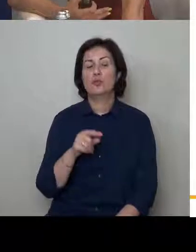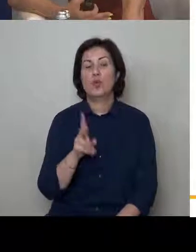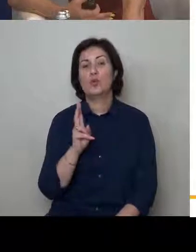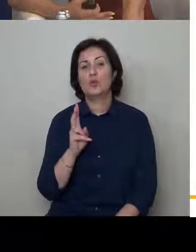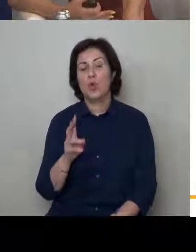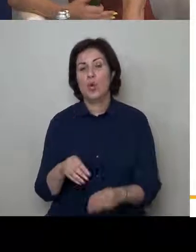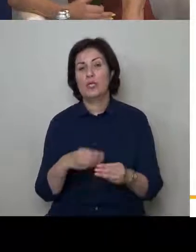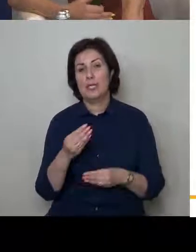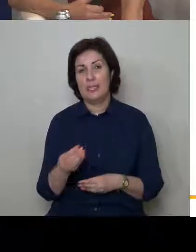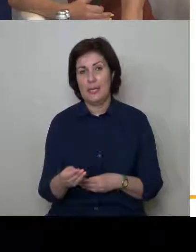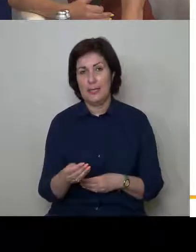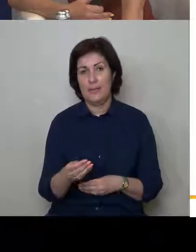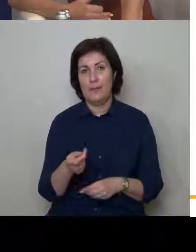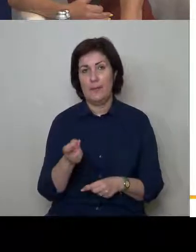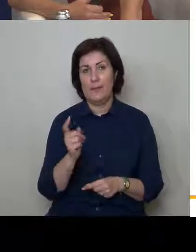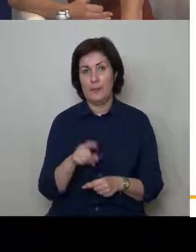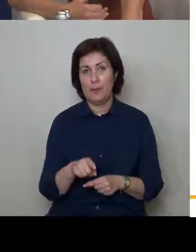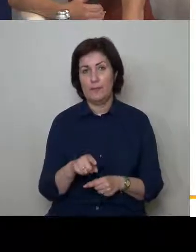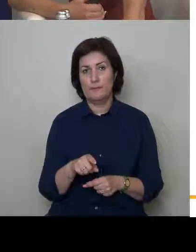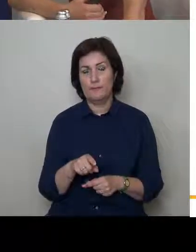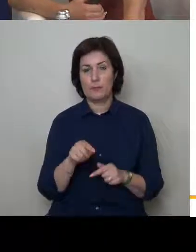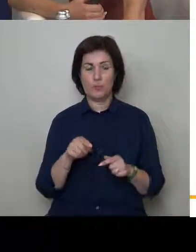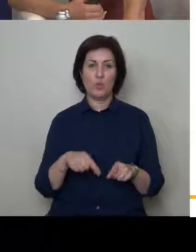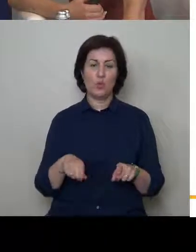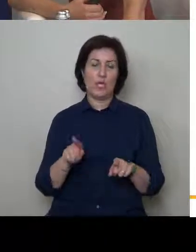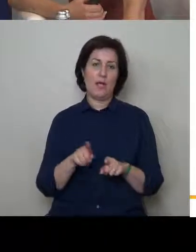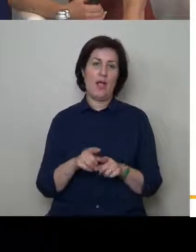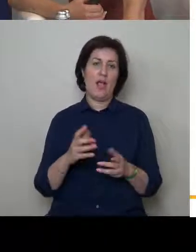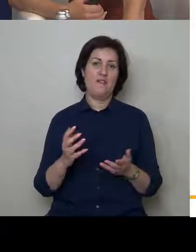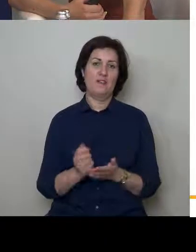Now, as to who offers it,